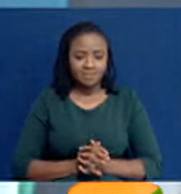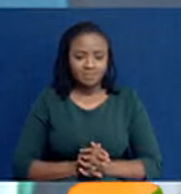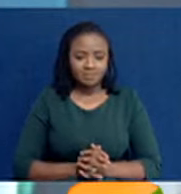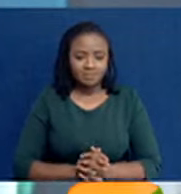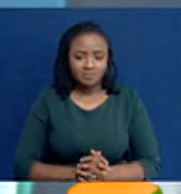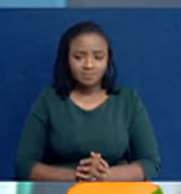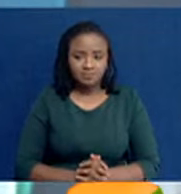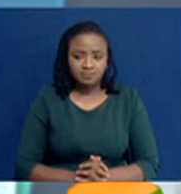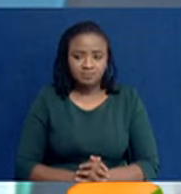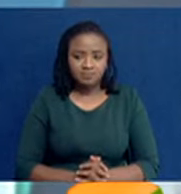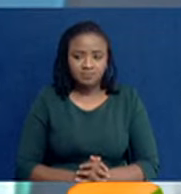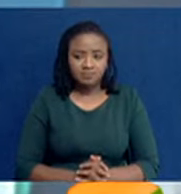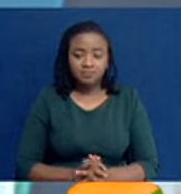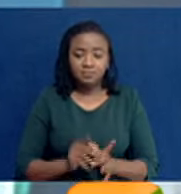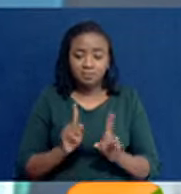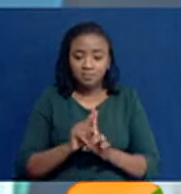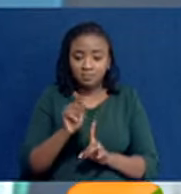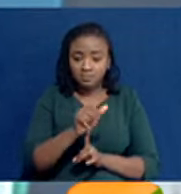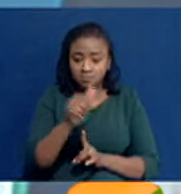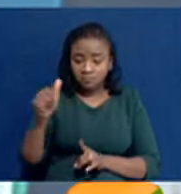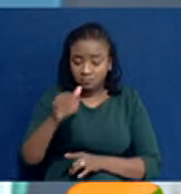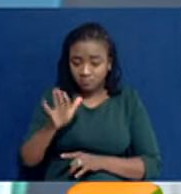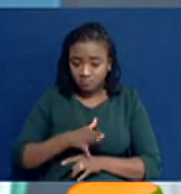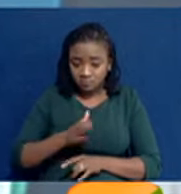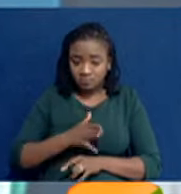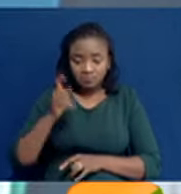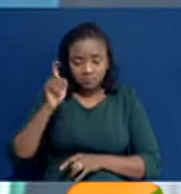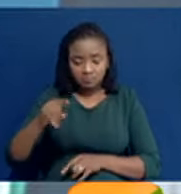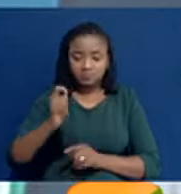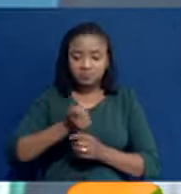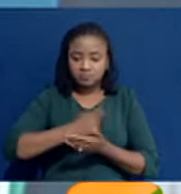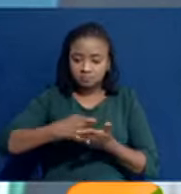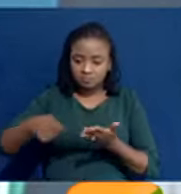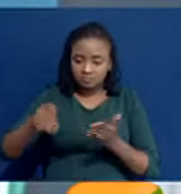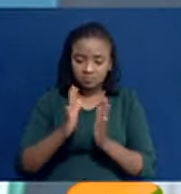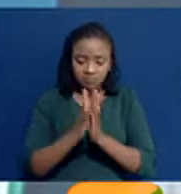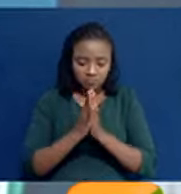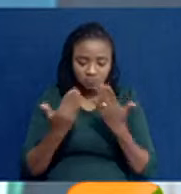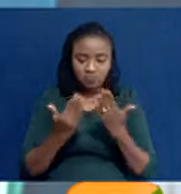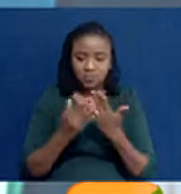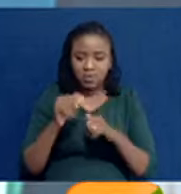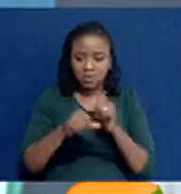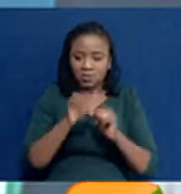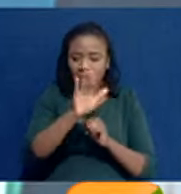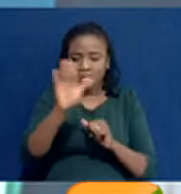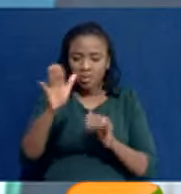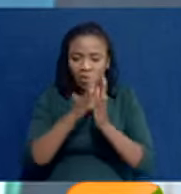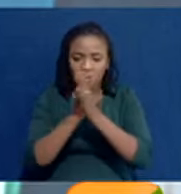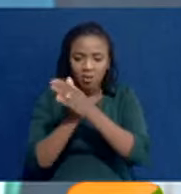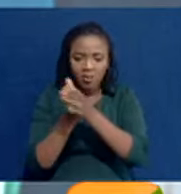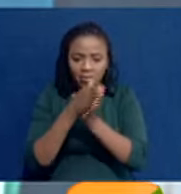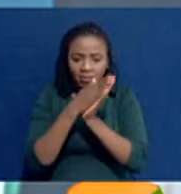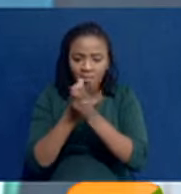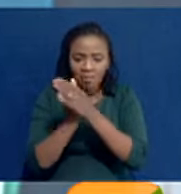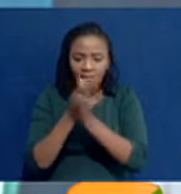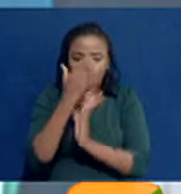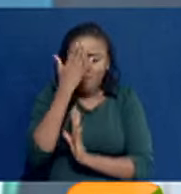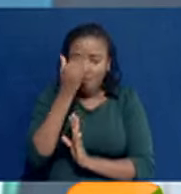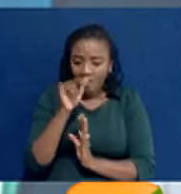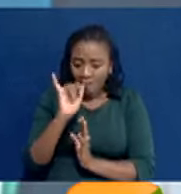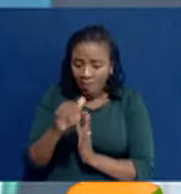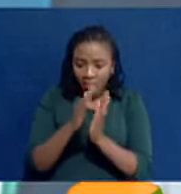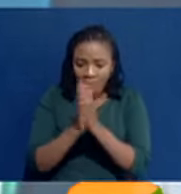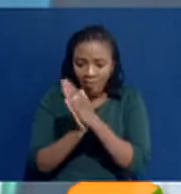Yes, the others should write their biographies and memoirs, because it would help